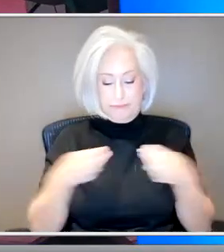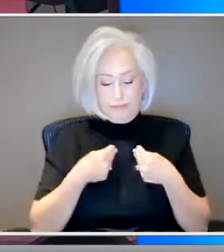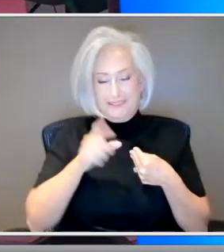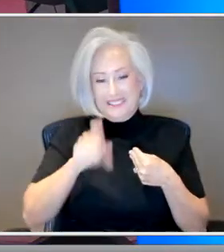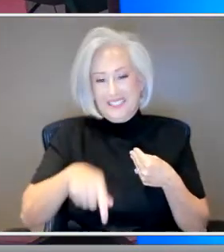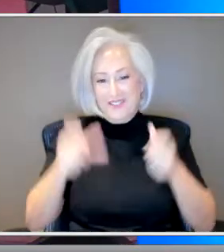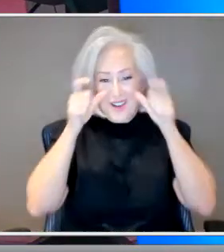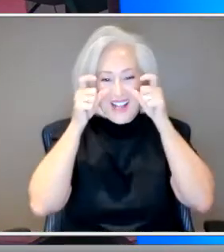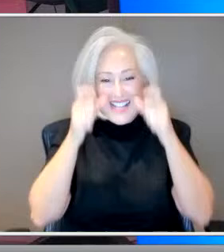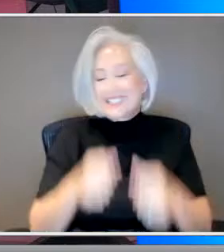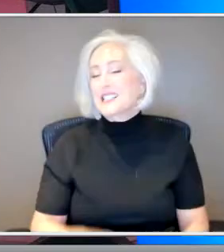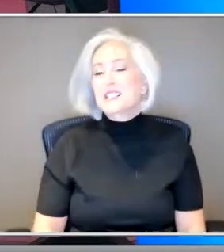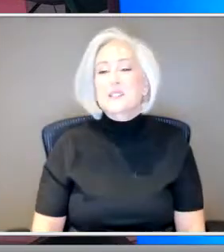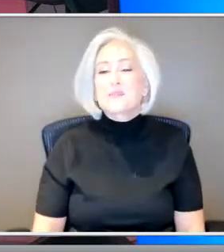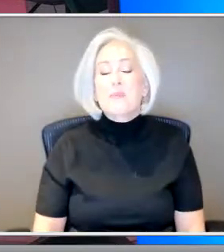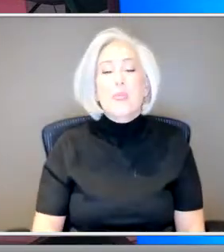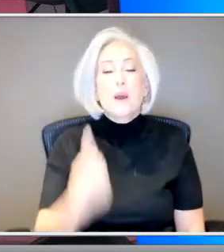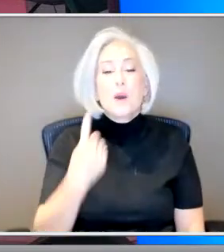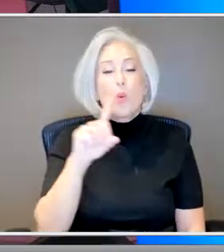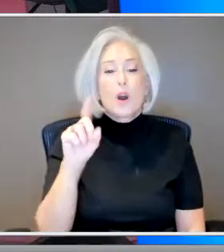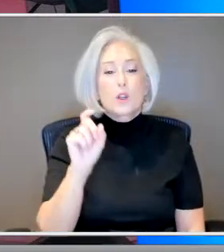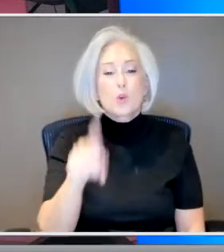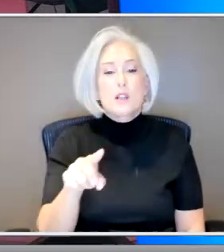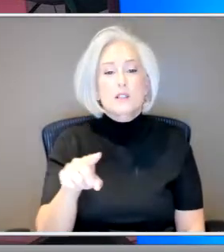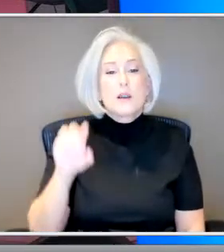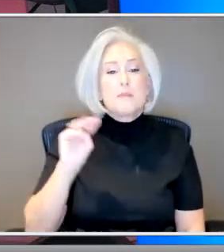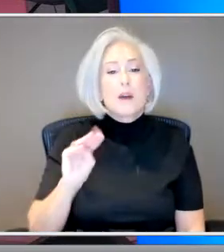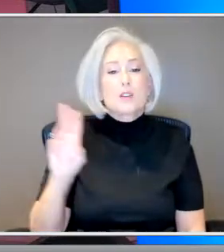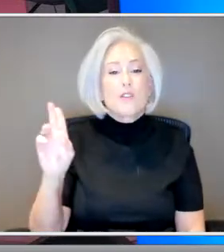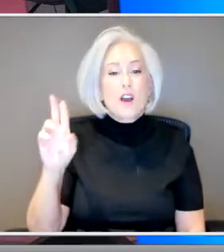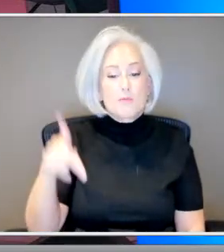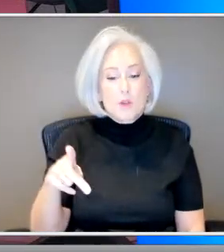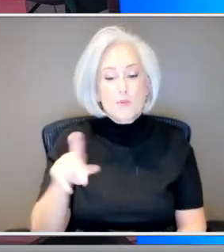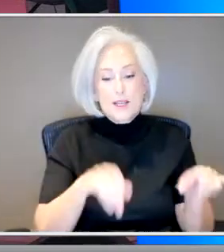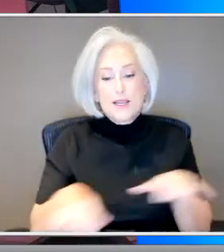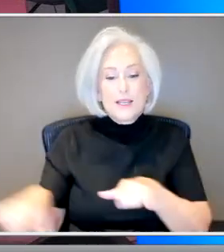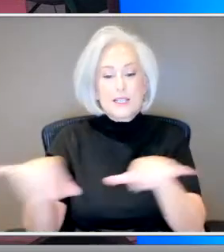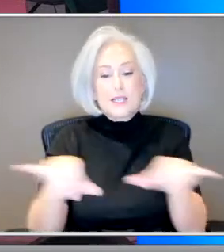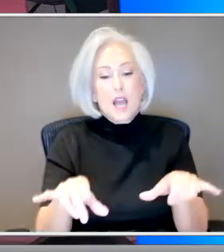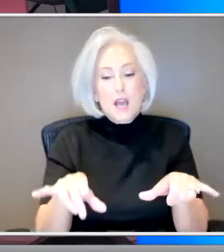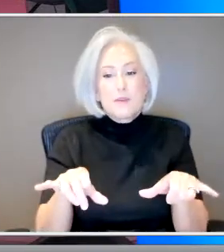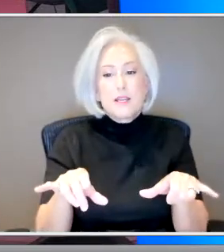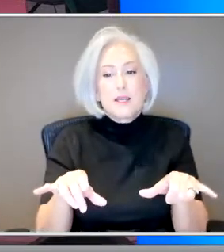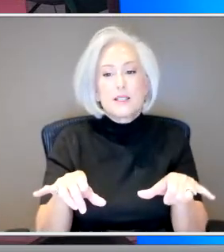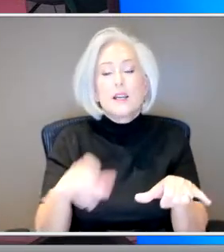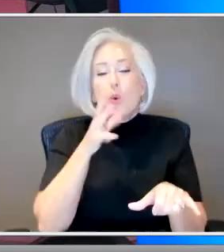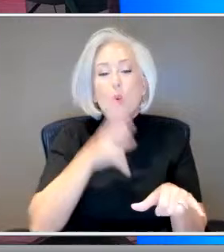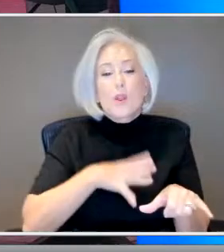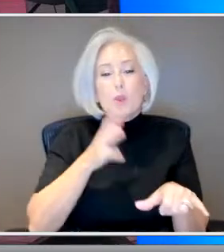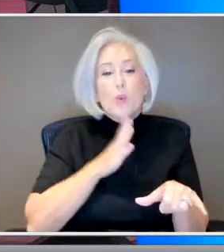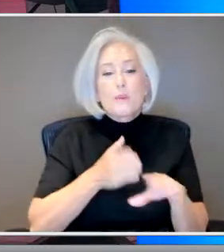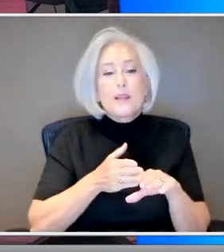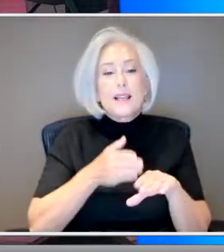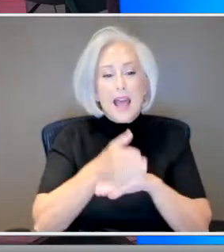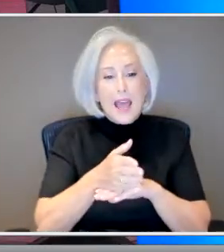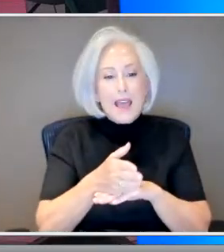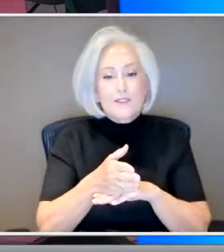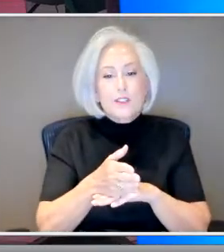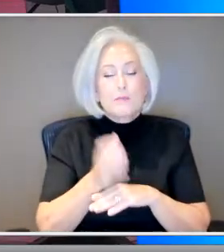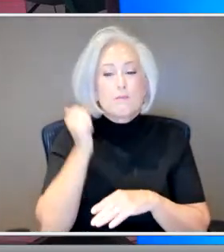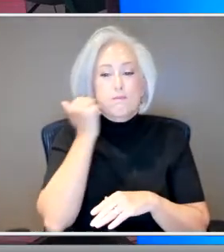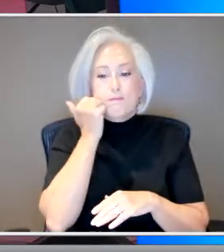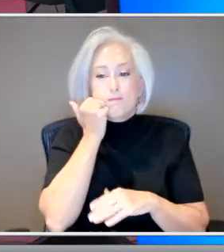what I know, mitral valve prolapse is quite common in women after menopause, and doctors usually don't recommend any specific